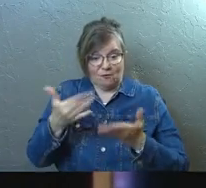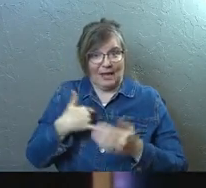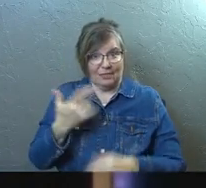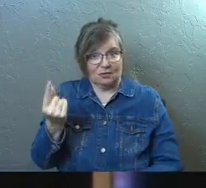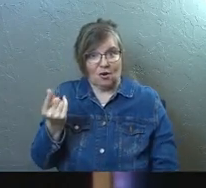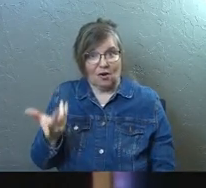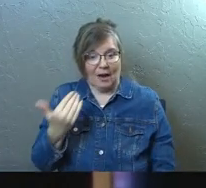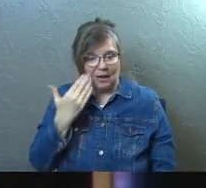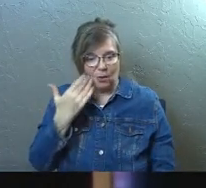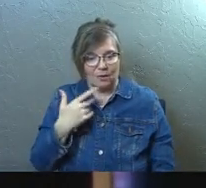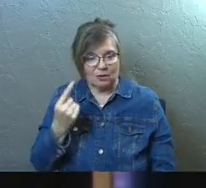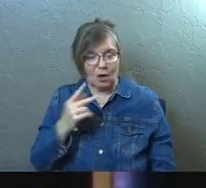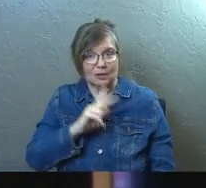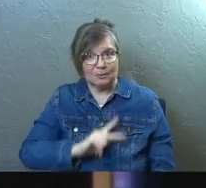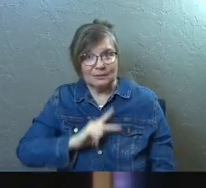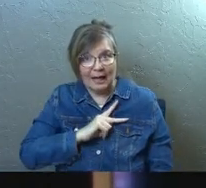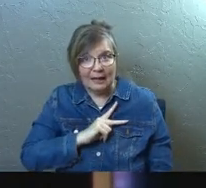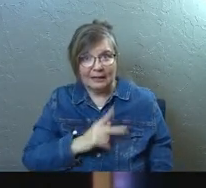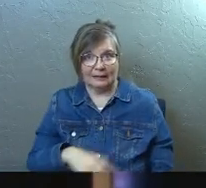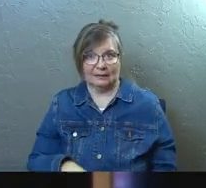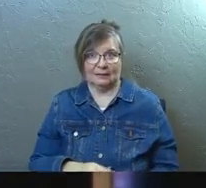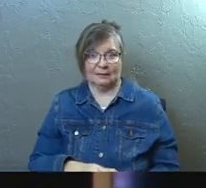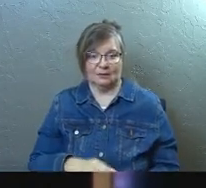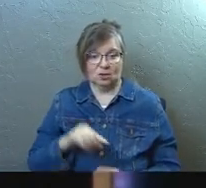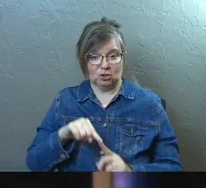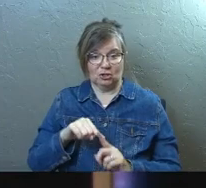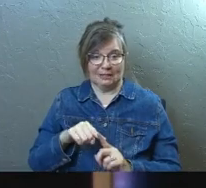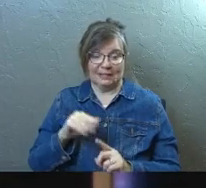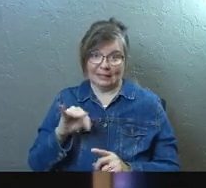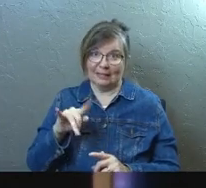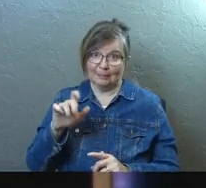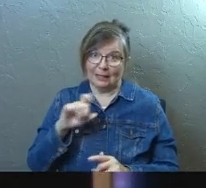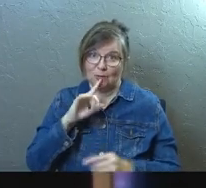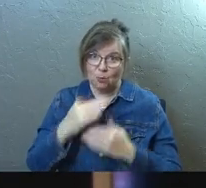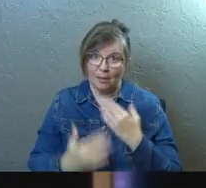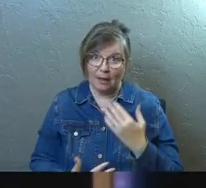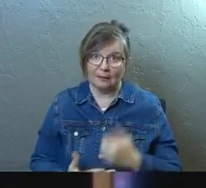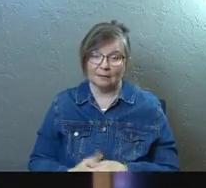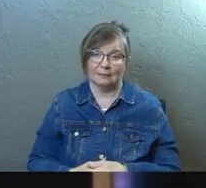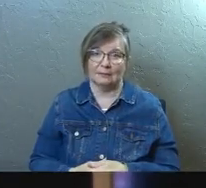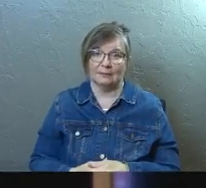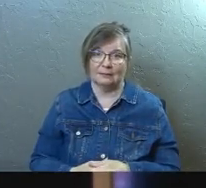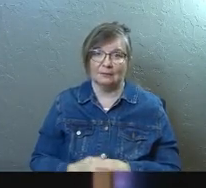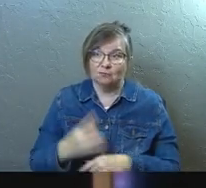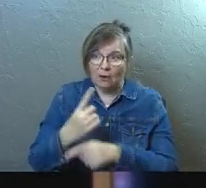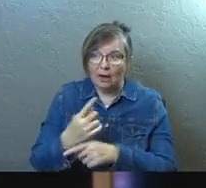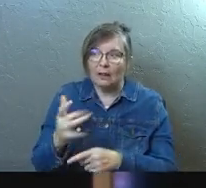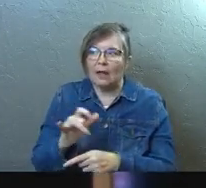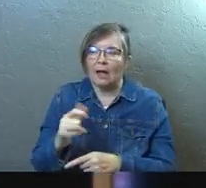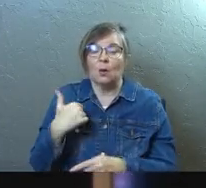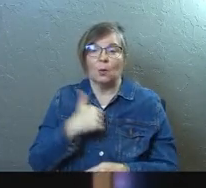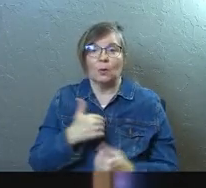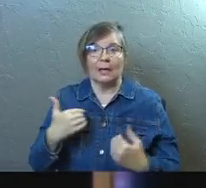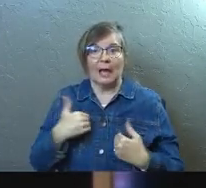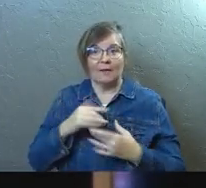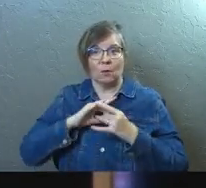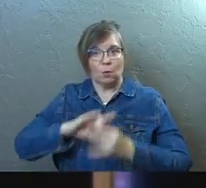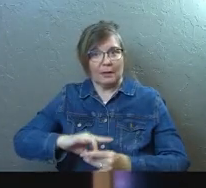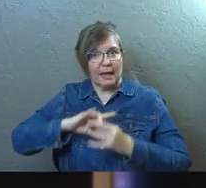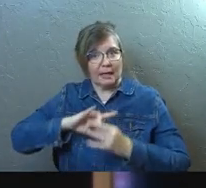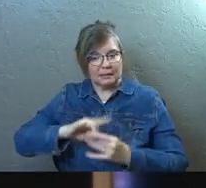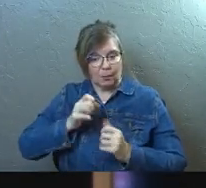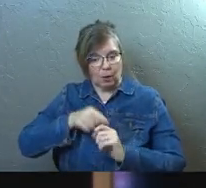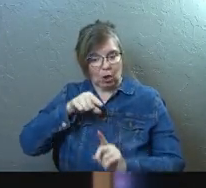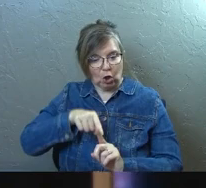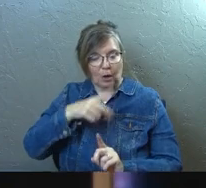dog. I know this dog's personality. She is Millie Trueblood, right? Like we have a